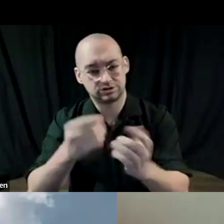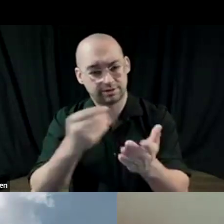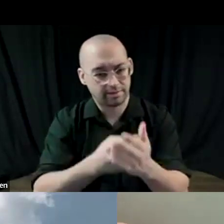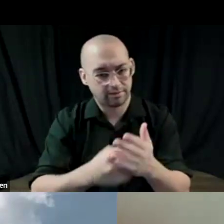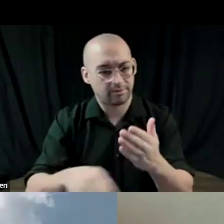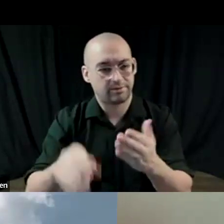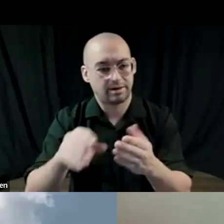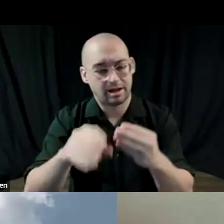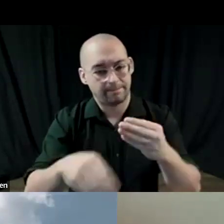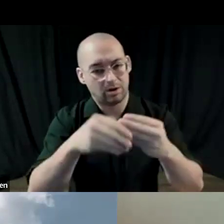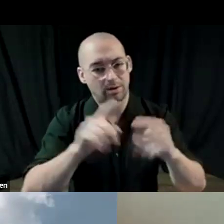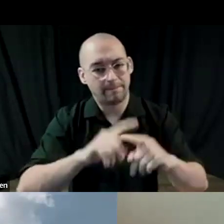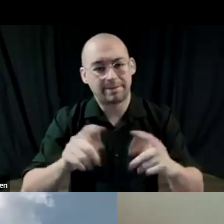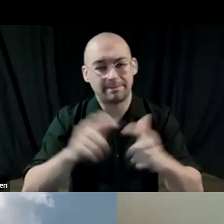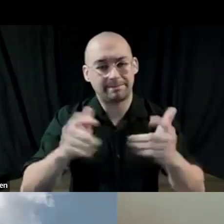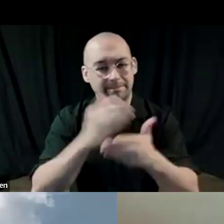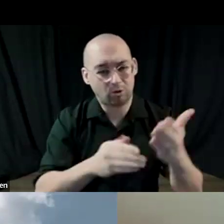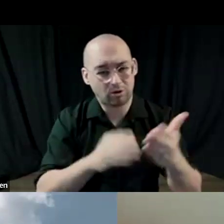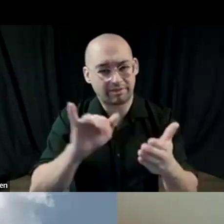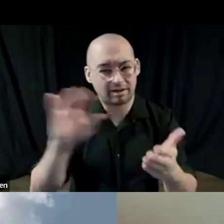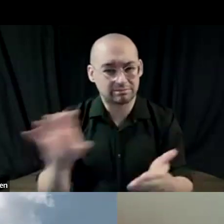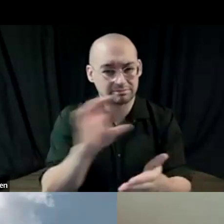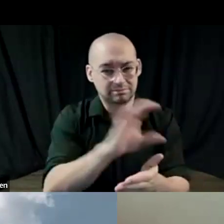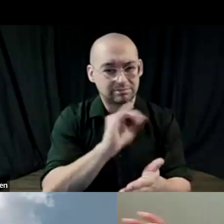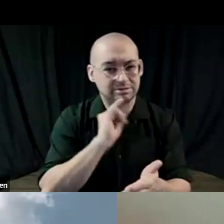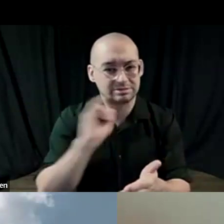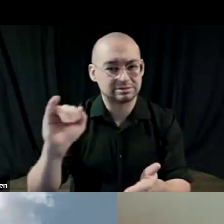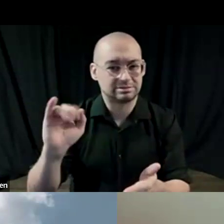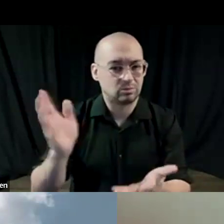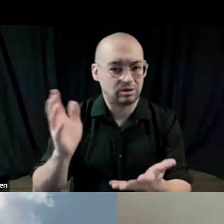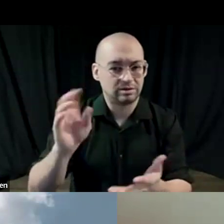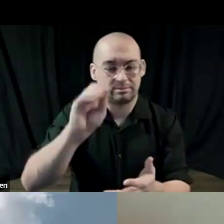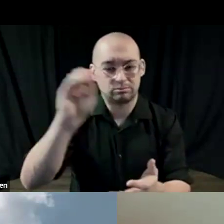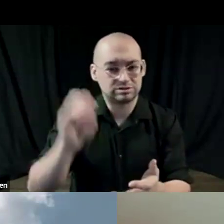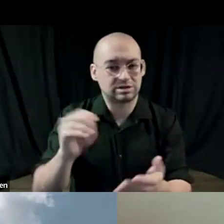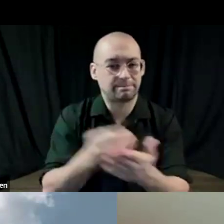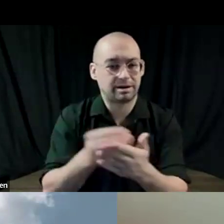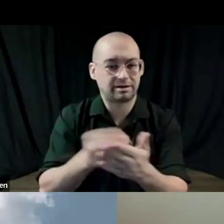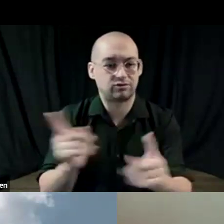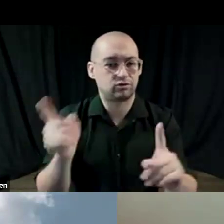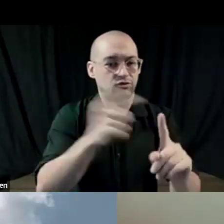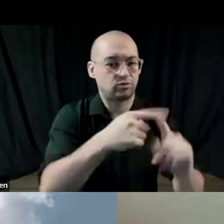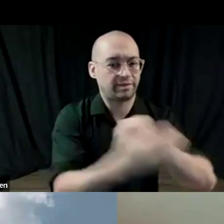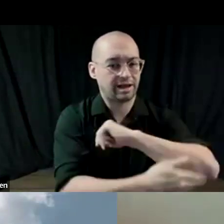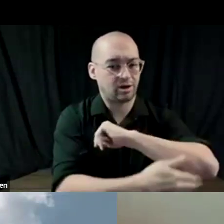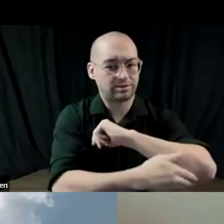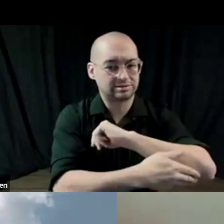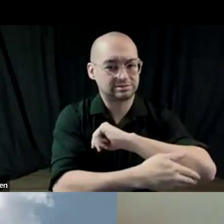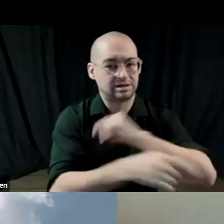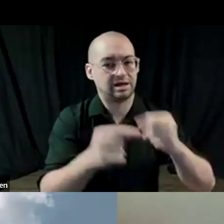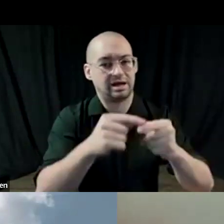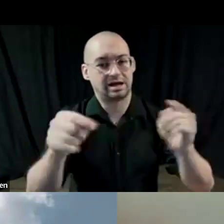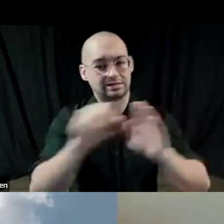But another huge part of the allocation is the percentage of money that goes to counties versus the percentage of money for statewide projects or